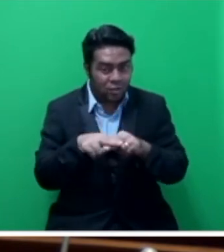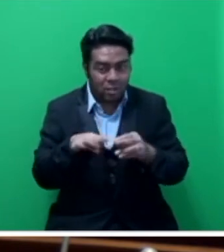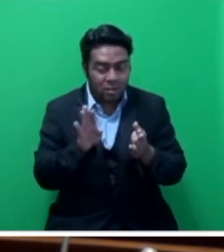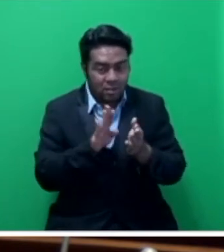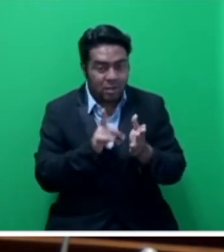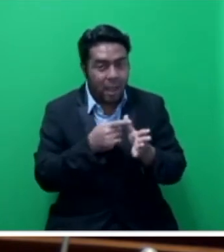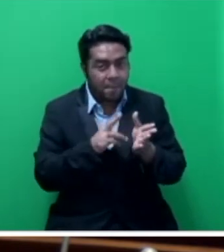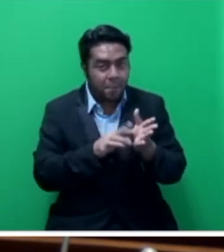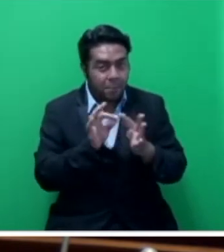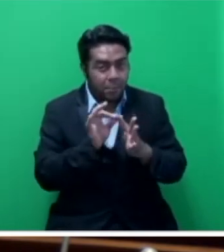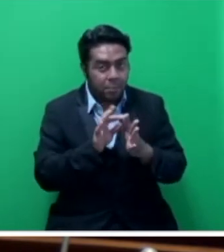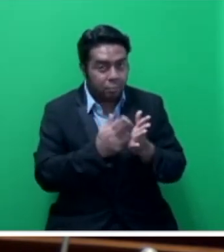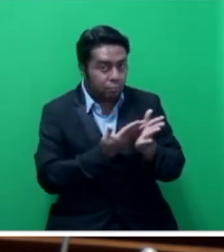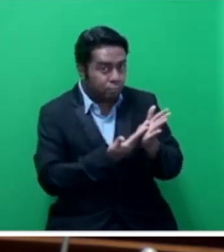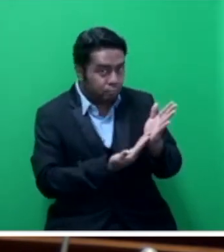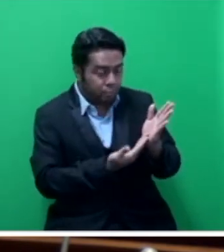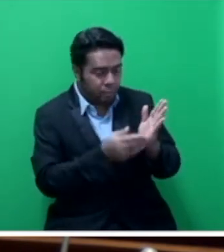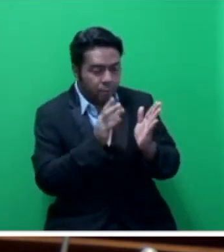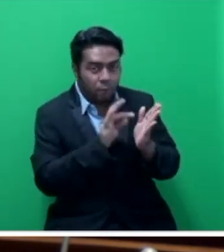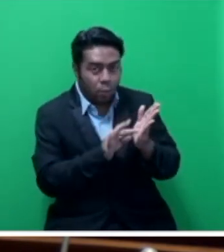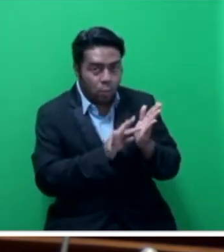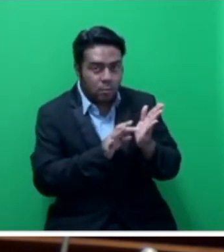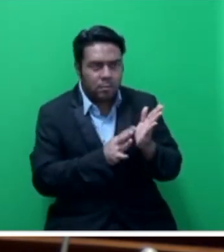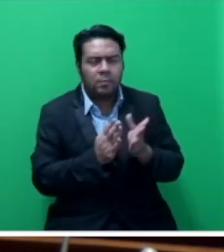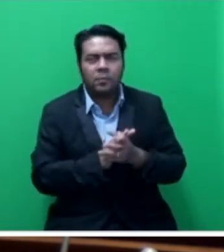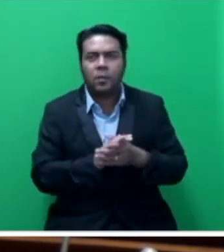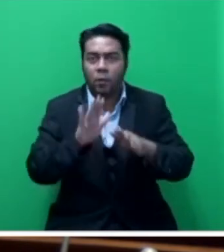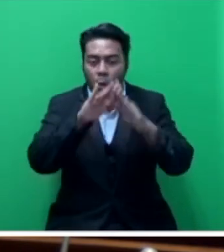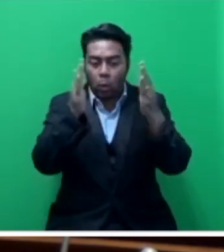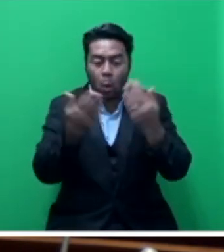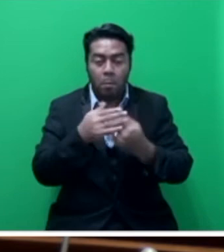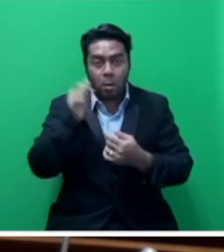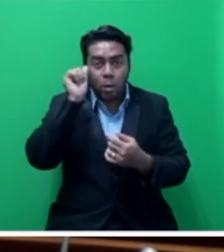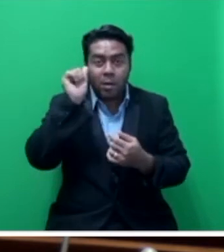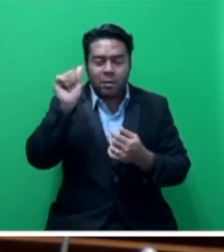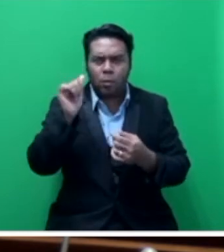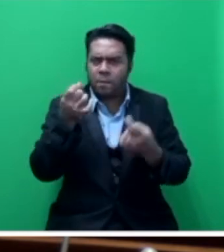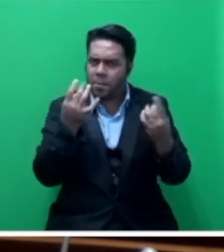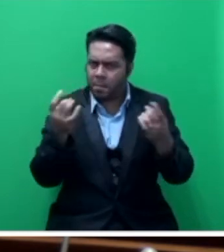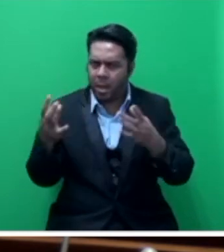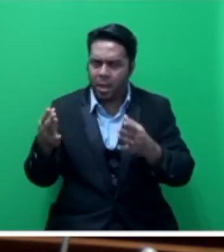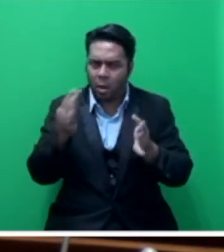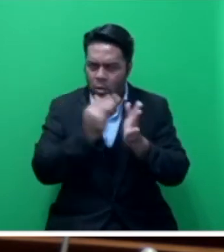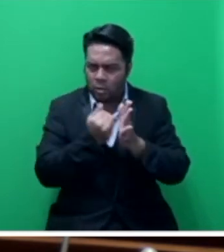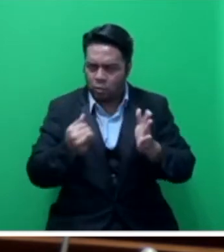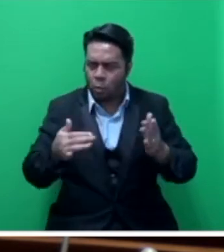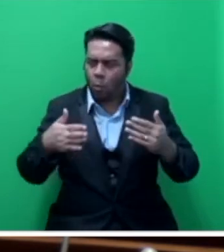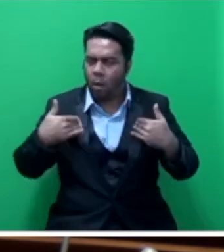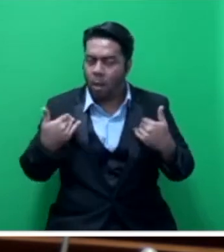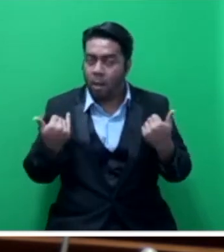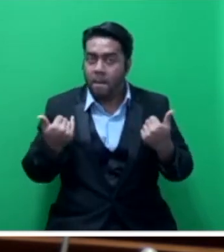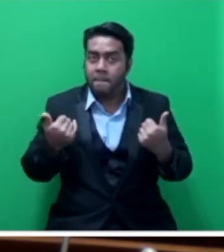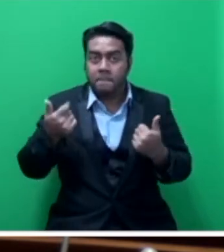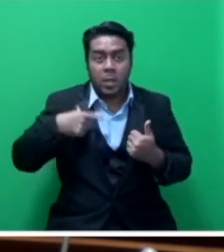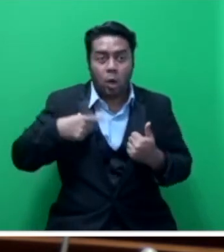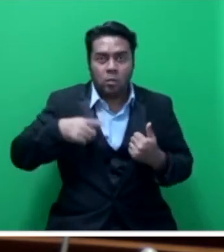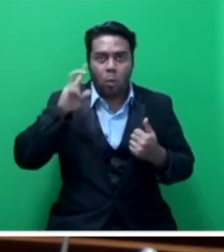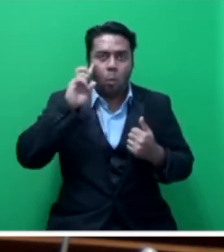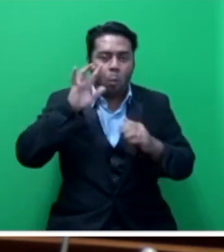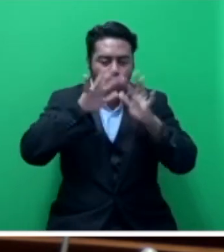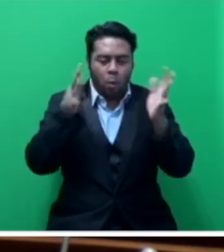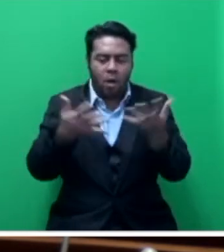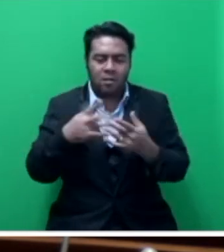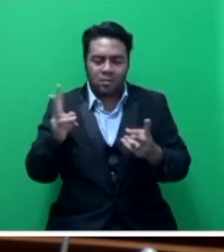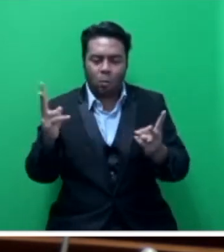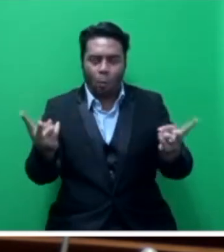received global recognition. We've prepared our industry well, and rightfully so, because the world is watching, Mr. Speaker, sir.